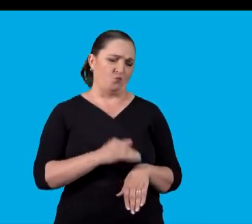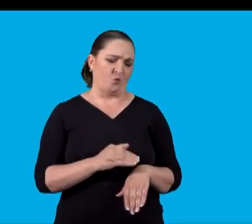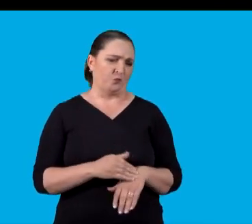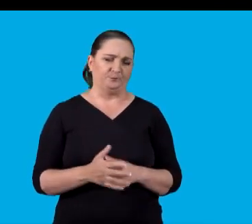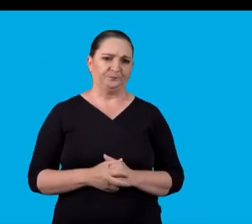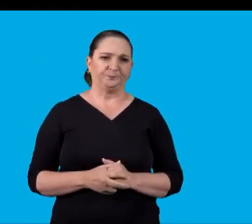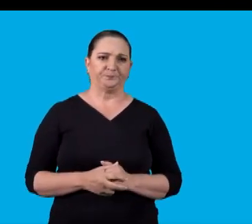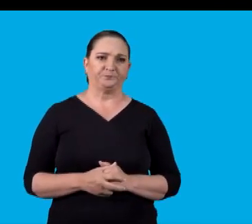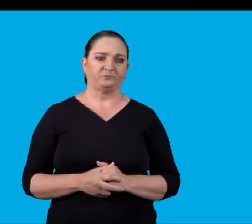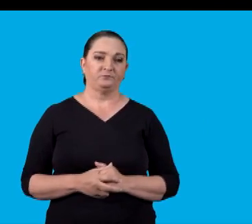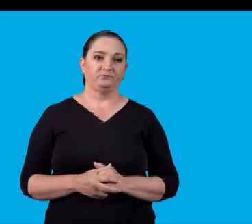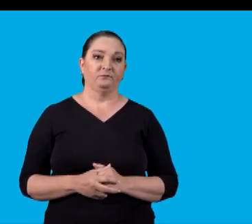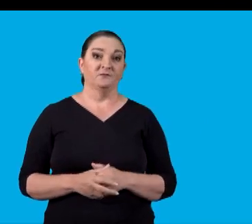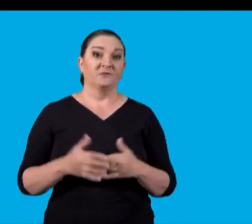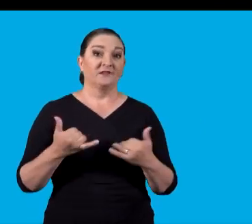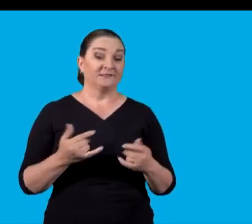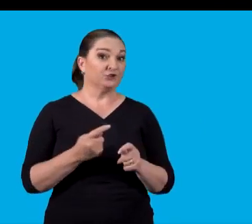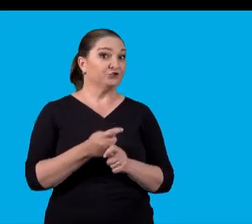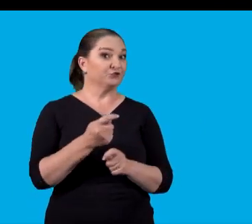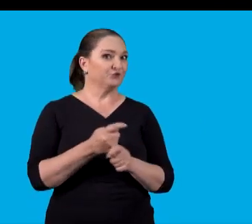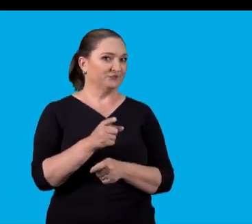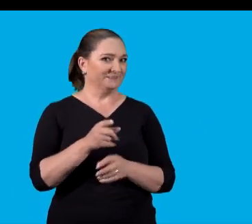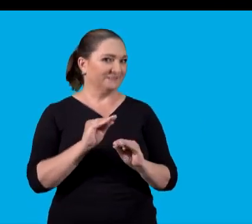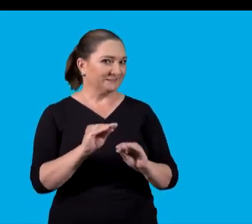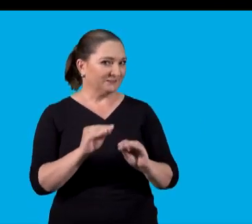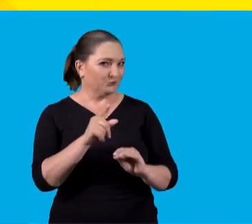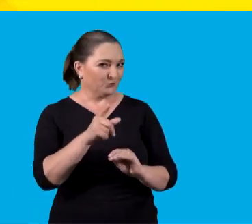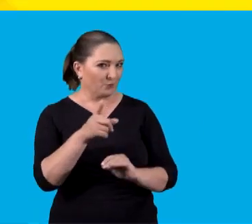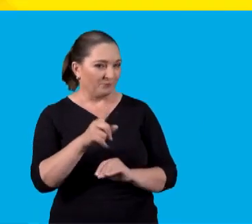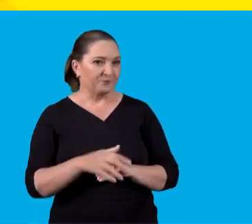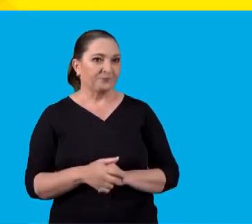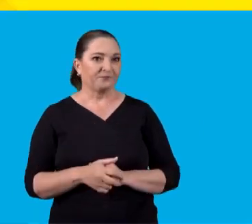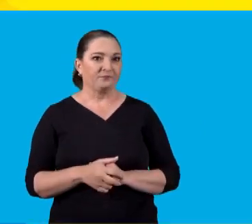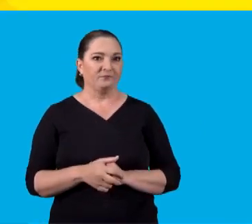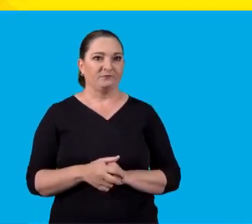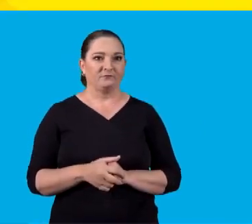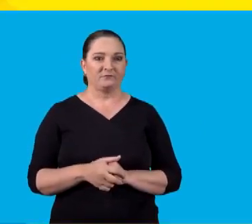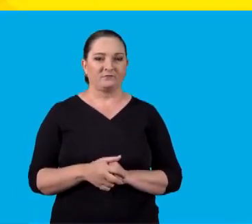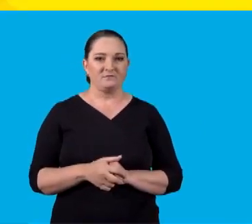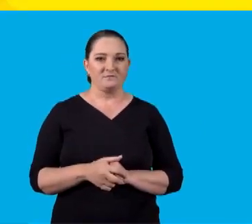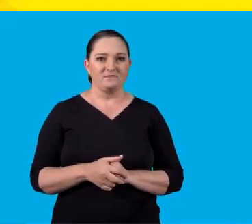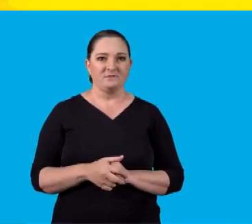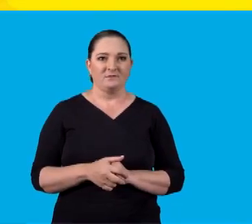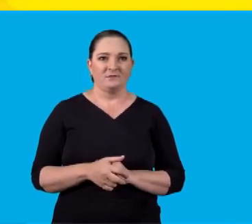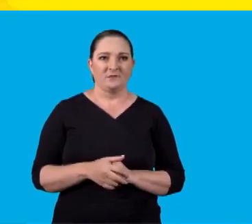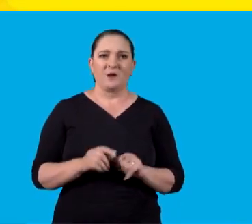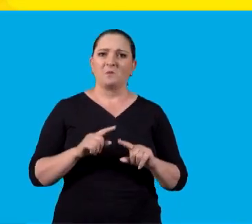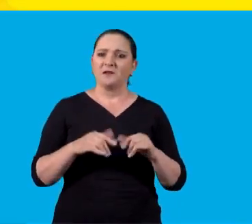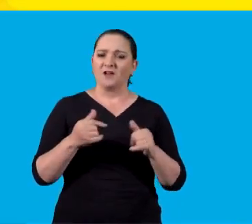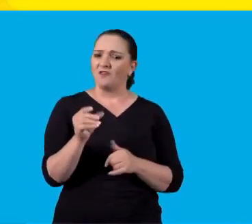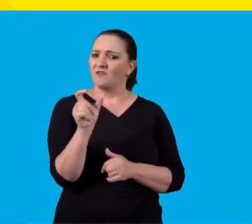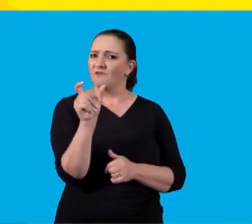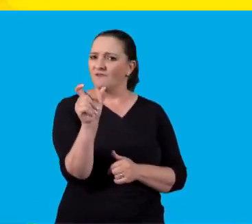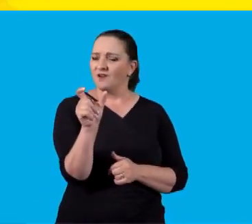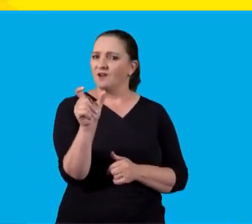No. One of the tricks that I need to teach you is, if you cannot get the figure then,